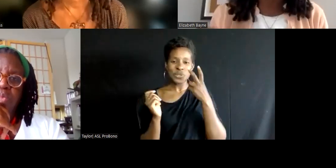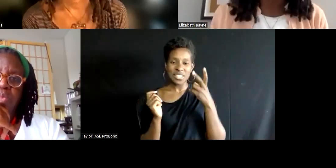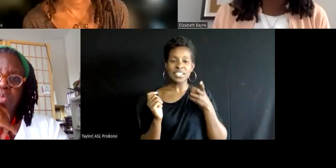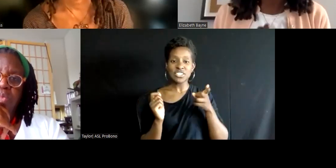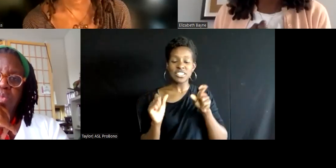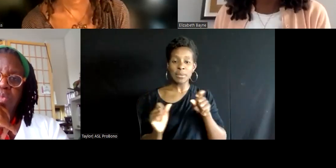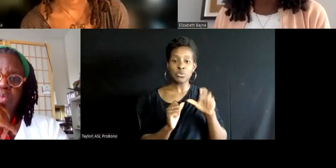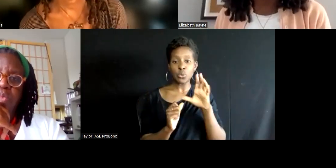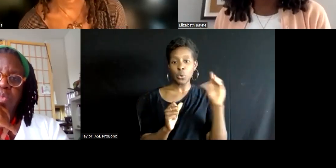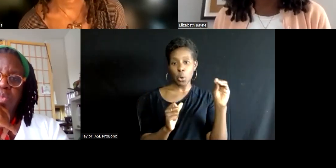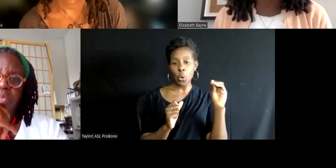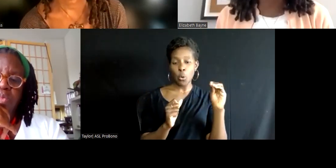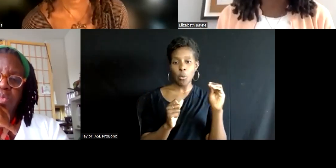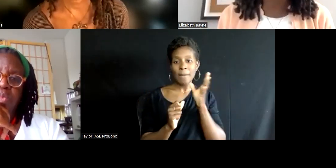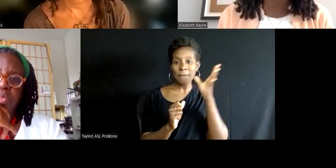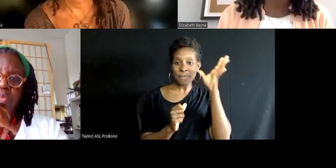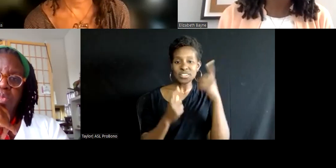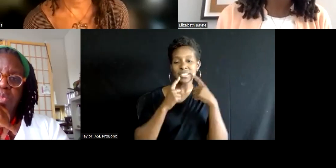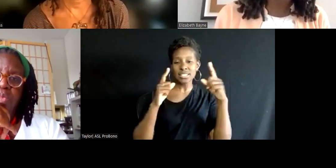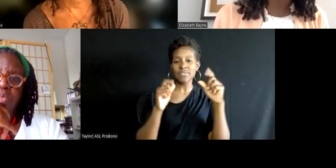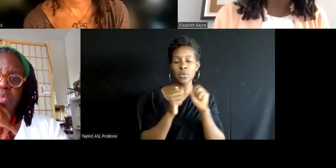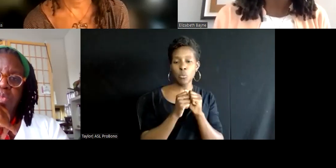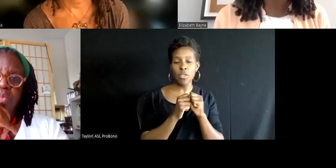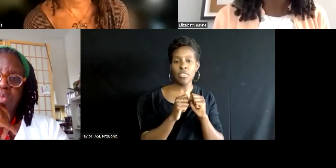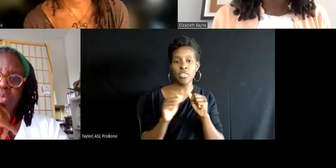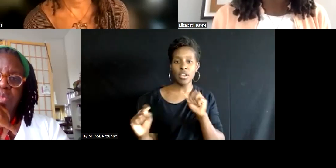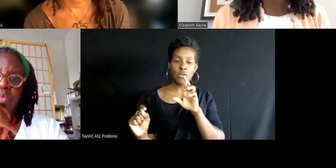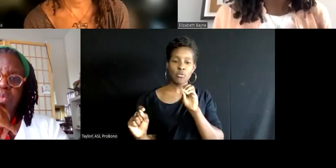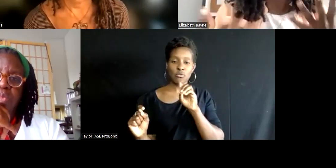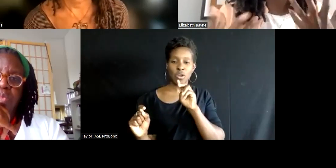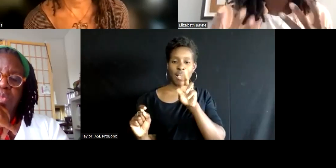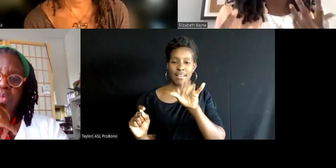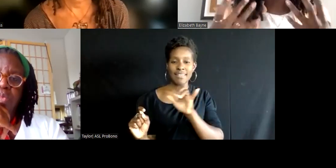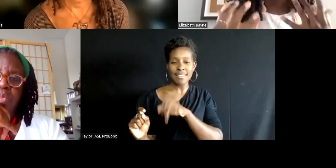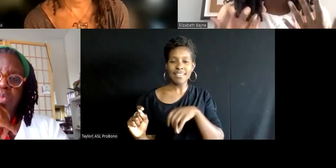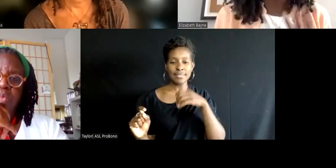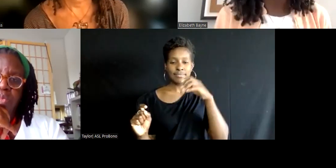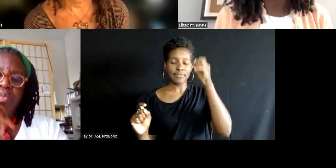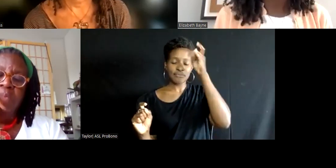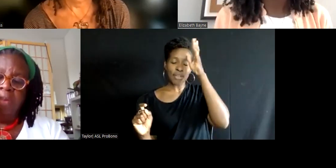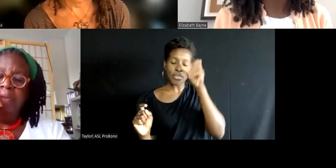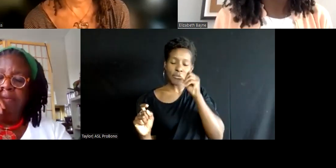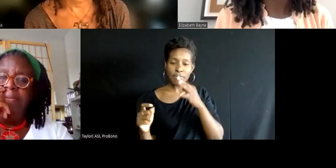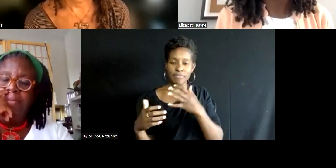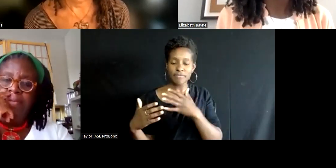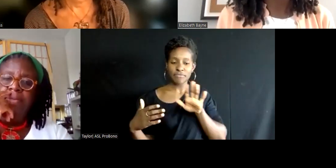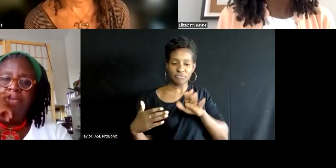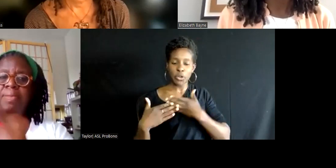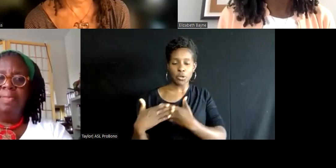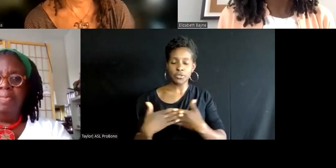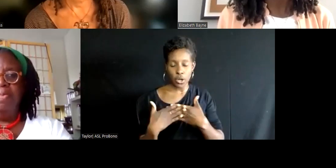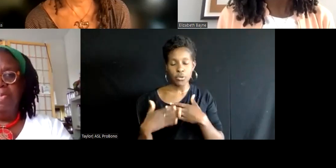to co-parent successfully with Rodney, and let go of some of those feelings that she had